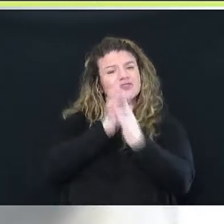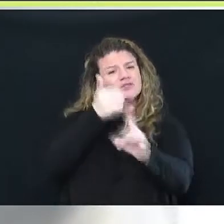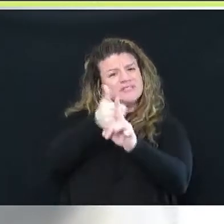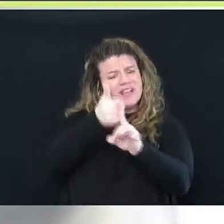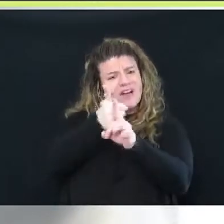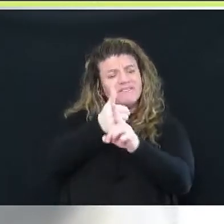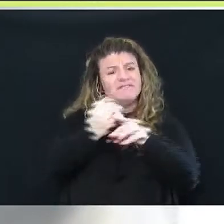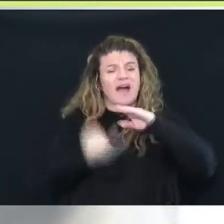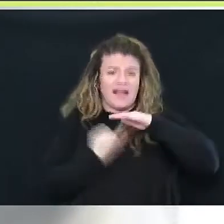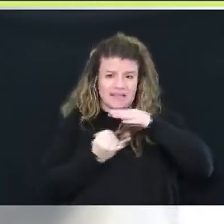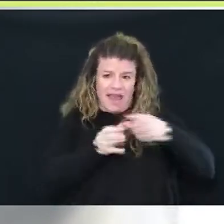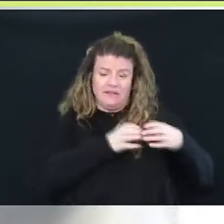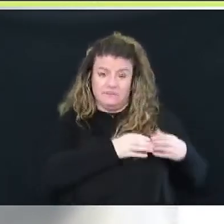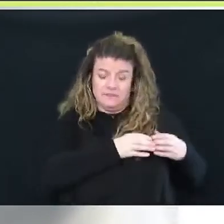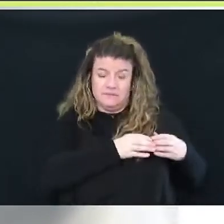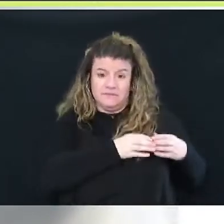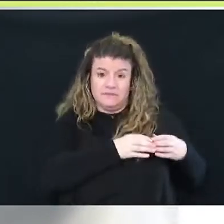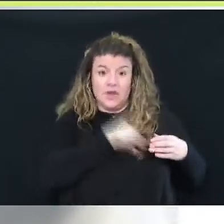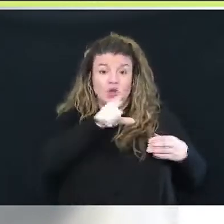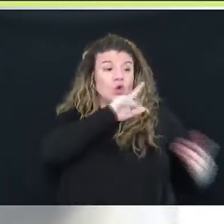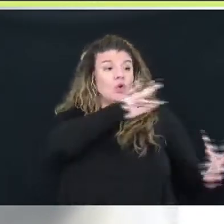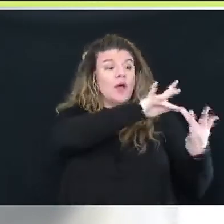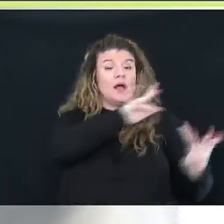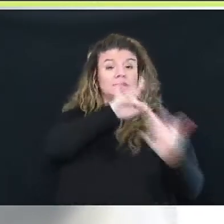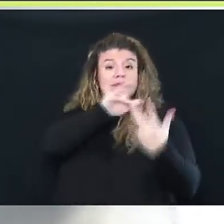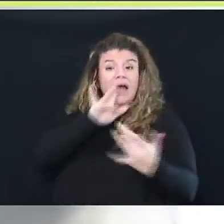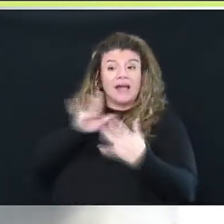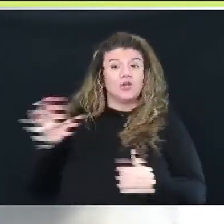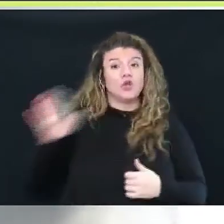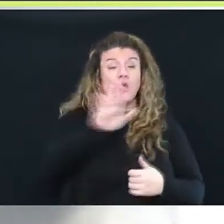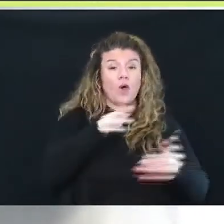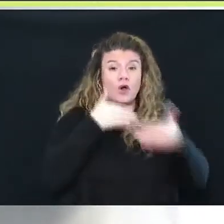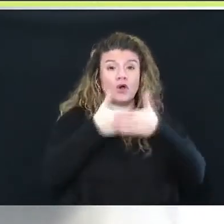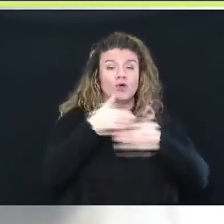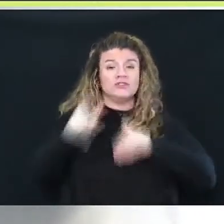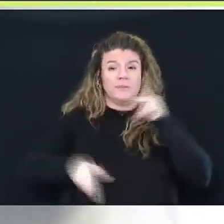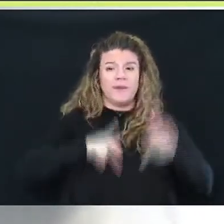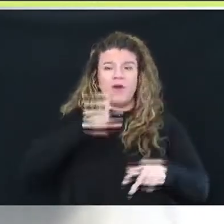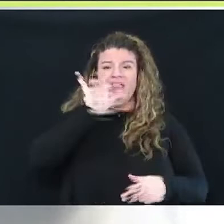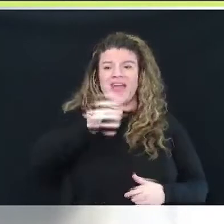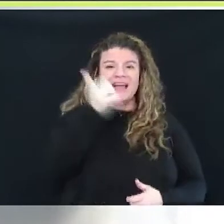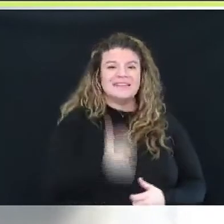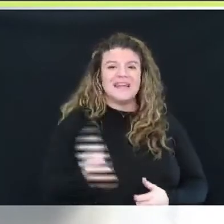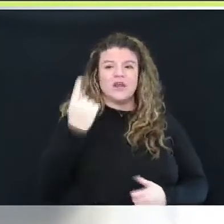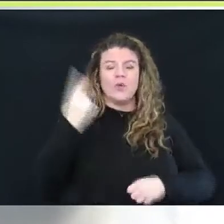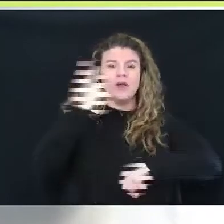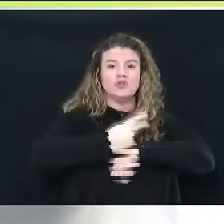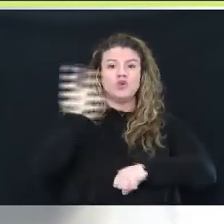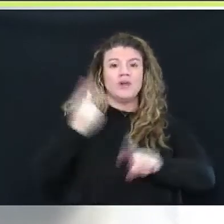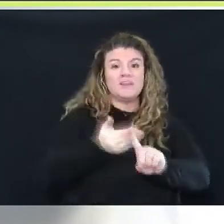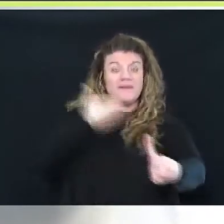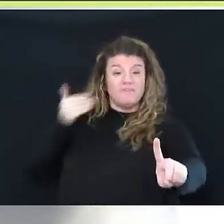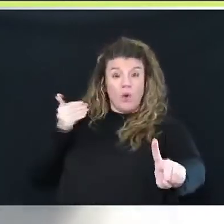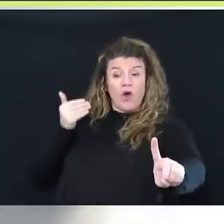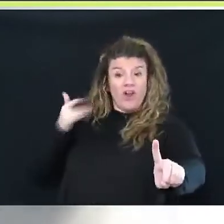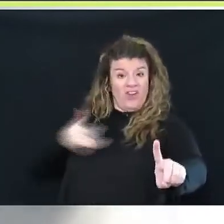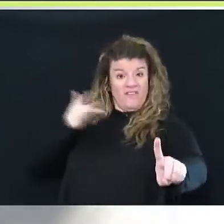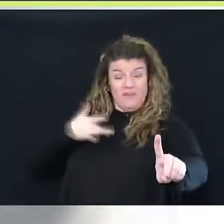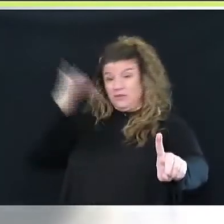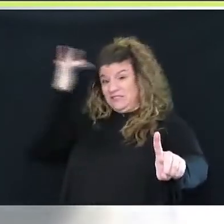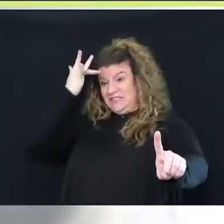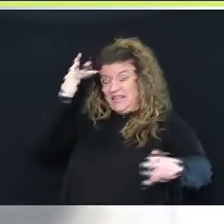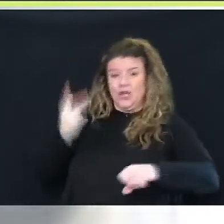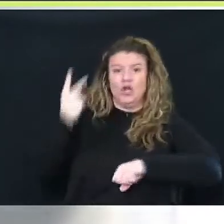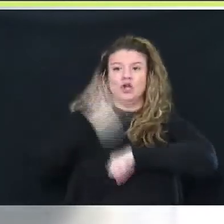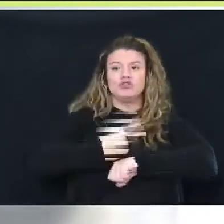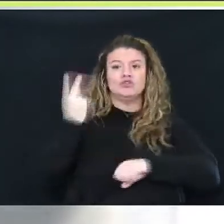self-isolate, contact any close contacts that you've had, and that would be anyone 2 days prior to any symptoms or 2 days prior